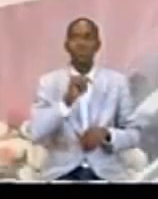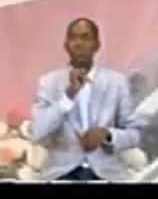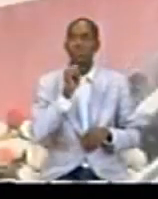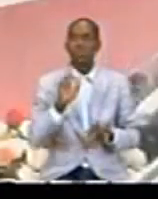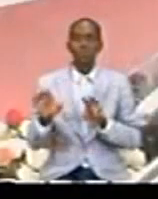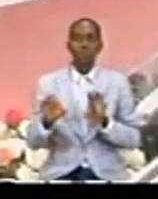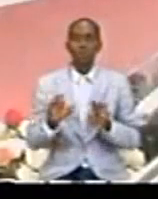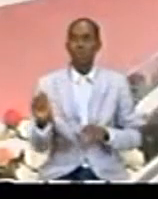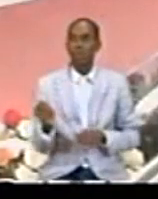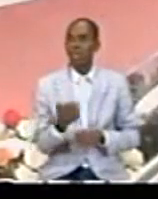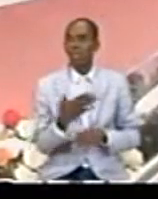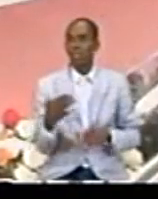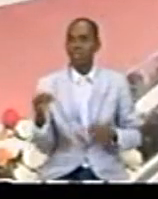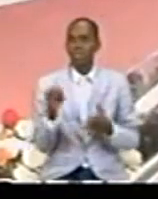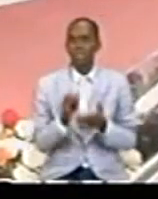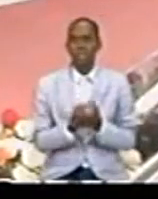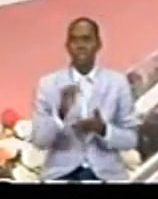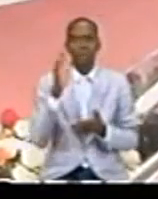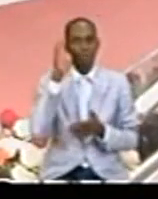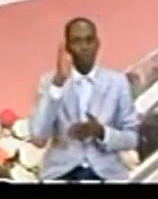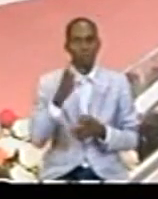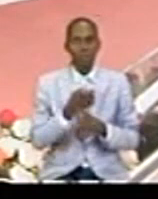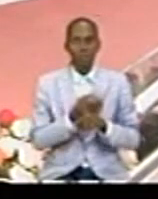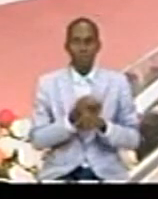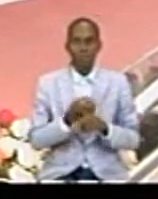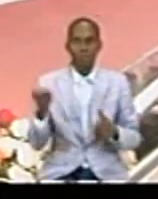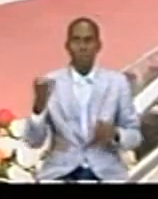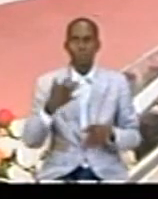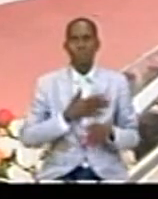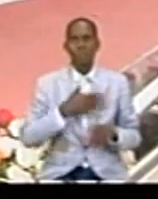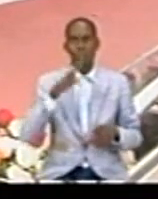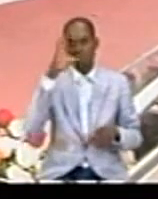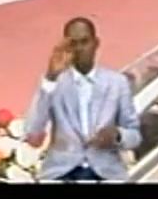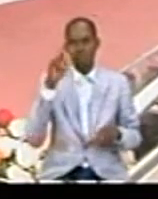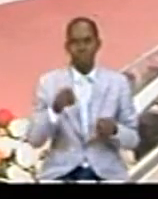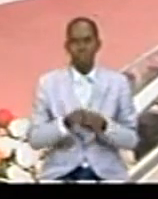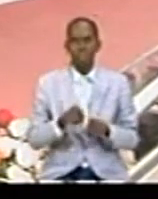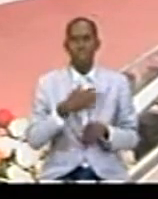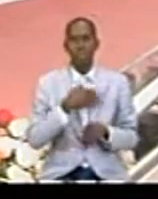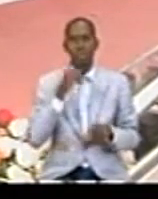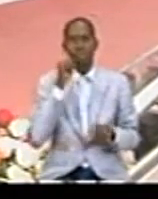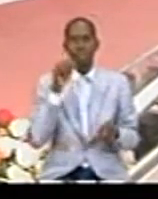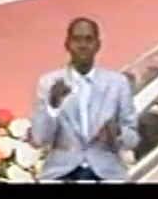Anything that will injure my brothers and sisters spiritually.